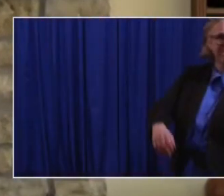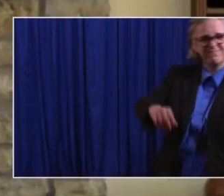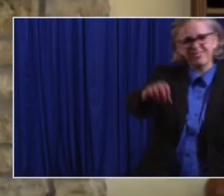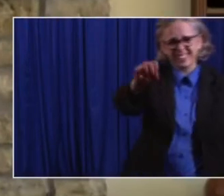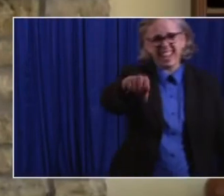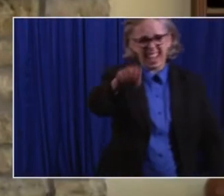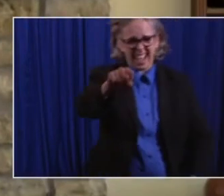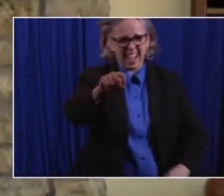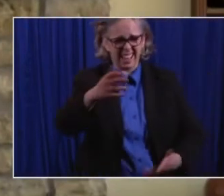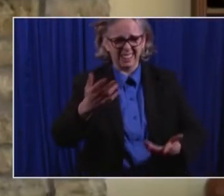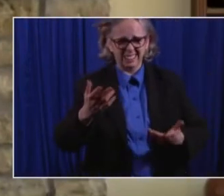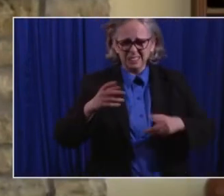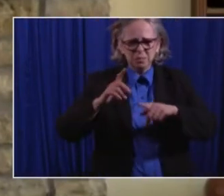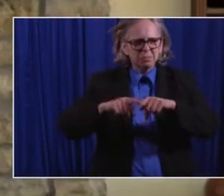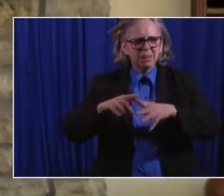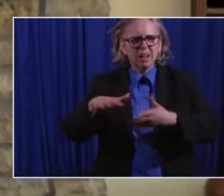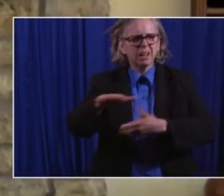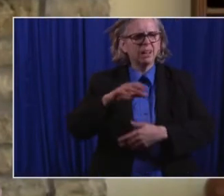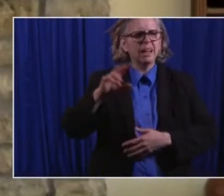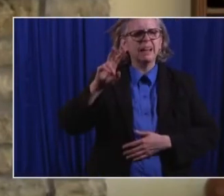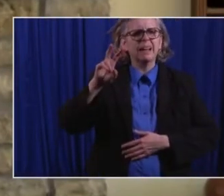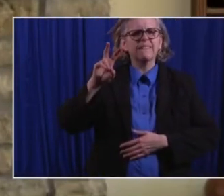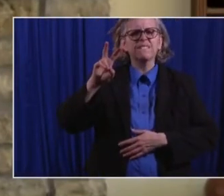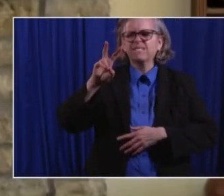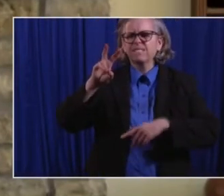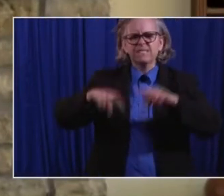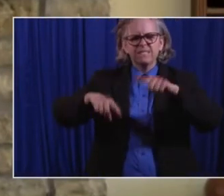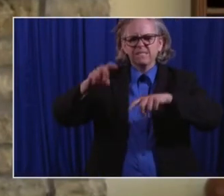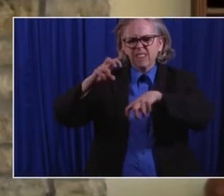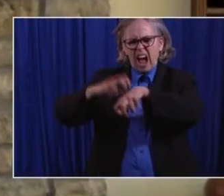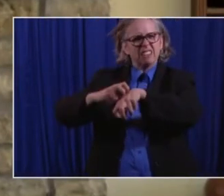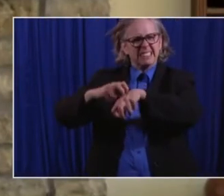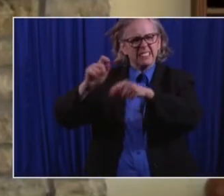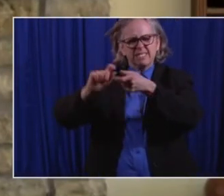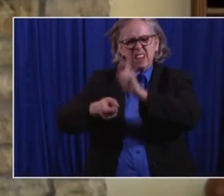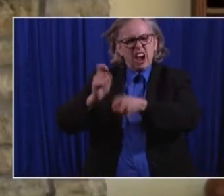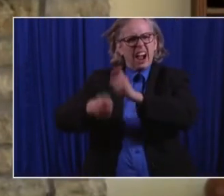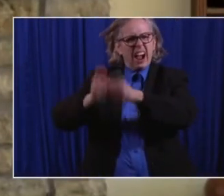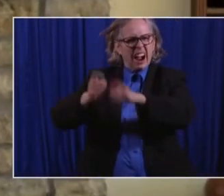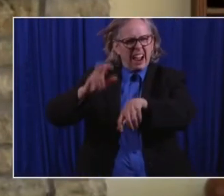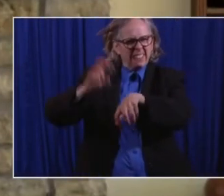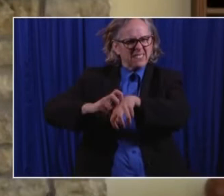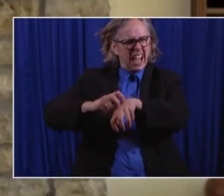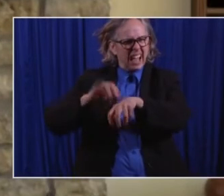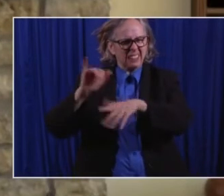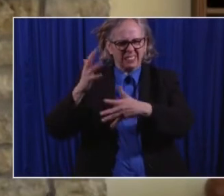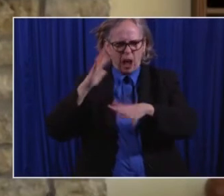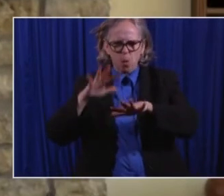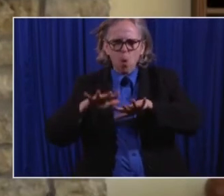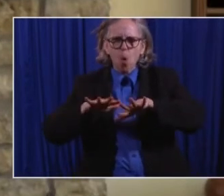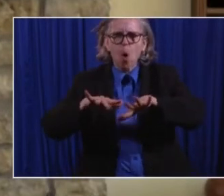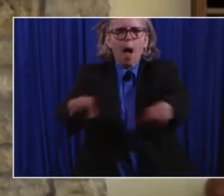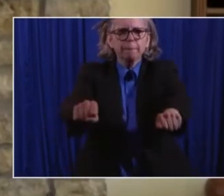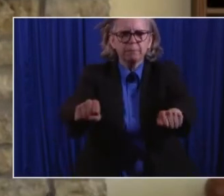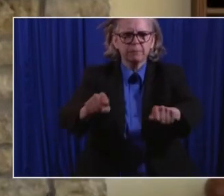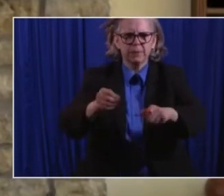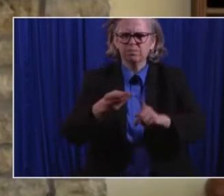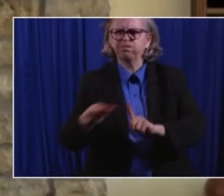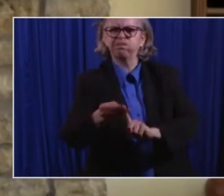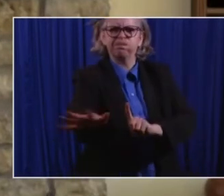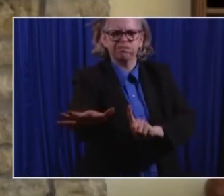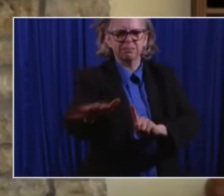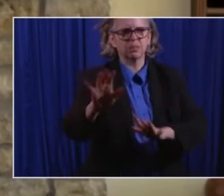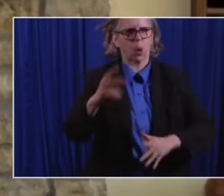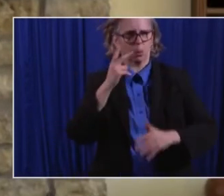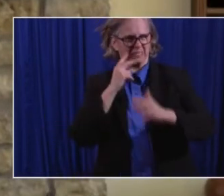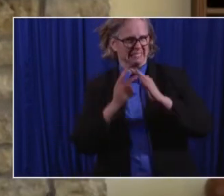the dominant strain in the latter part of March as we think it will? What does it do? And what